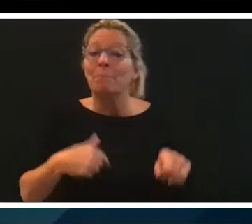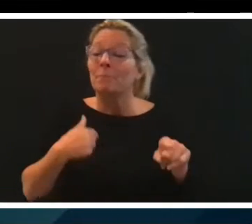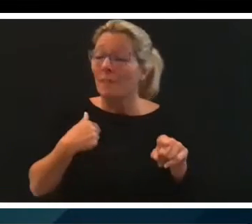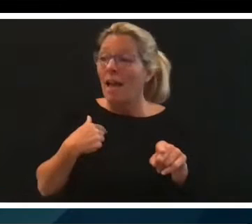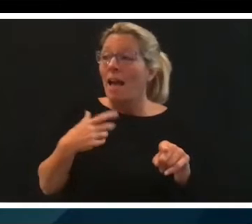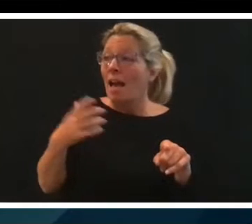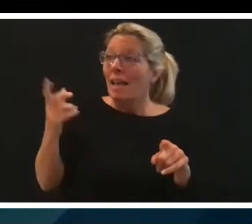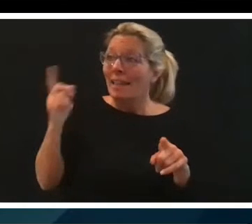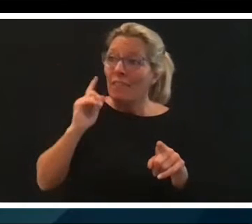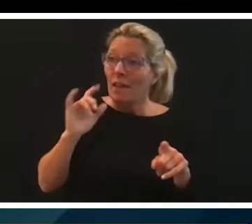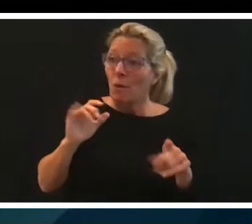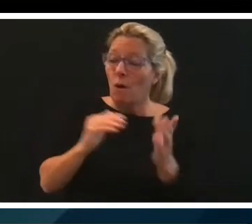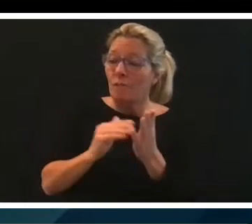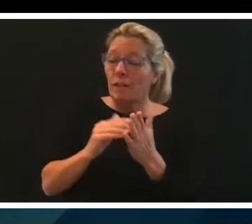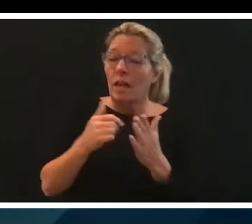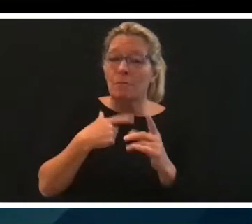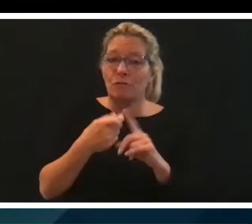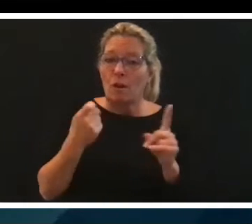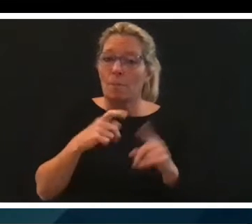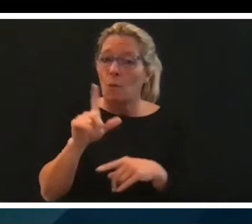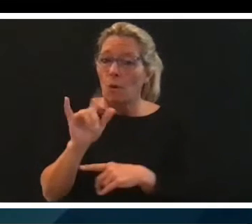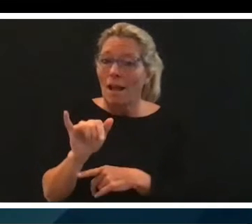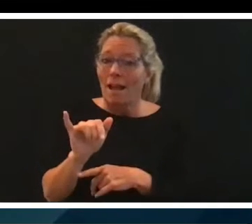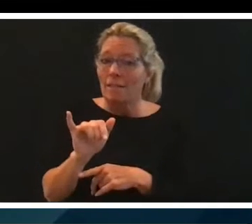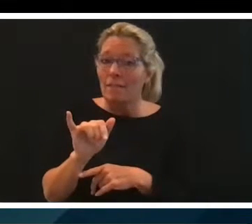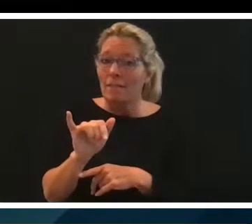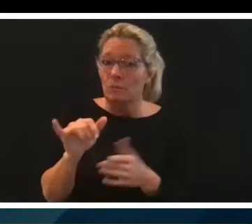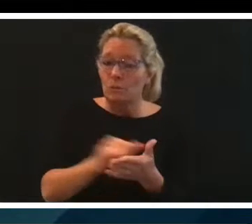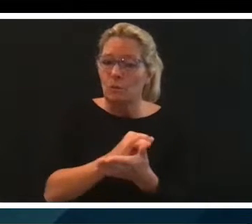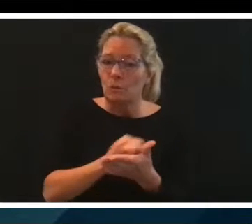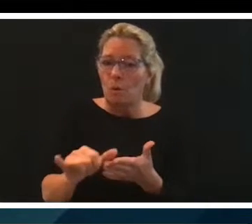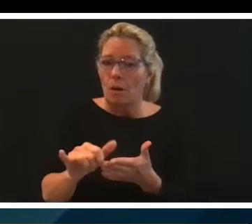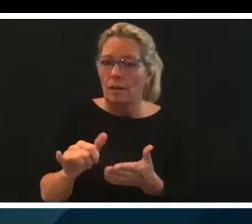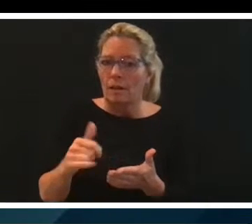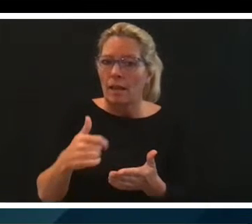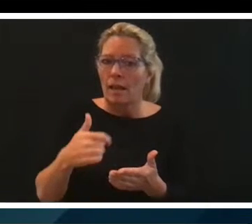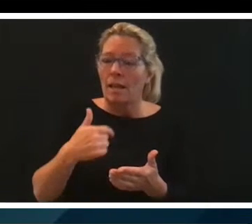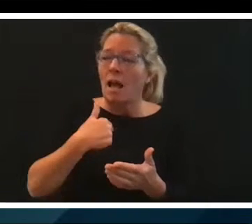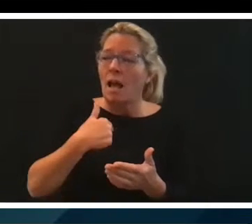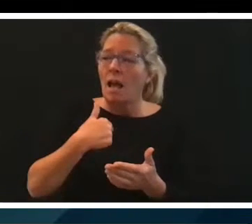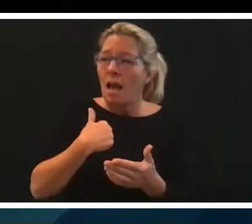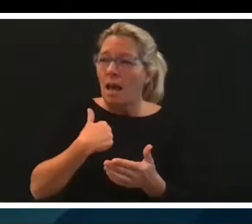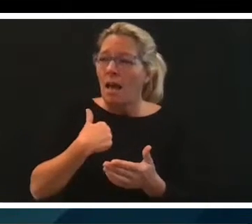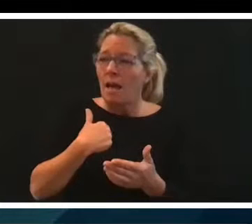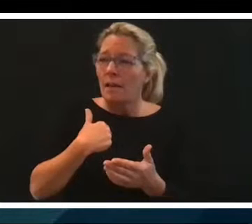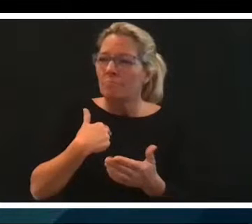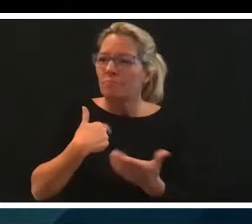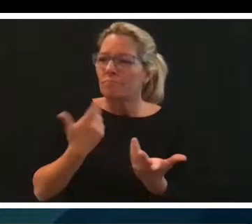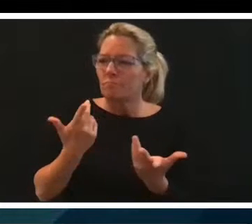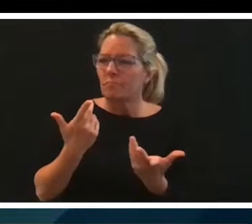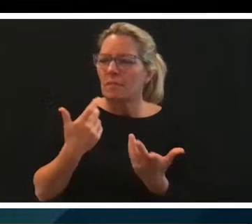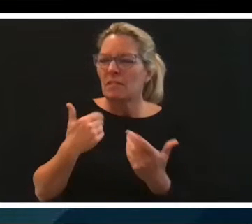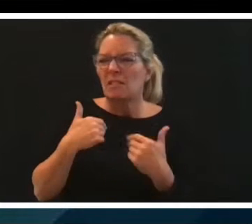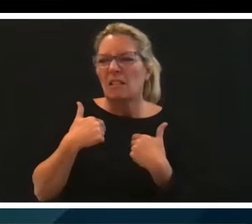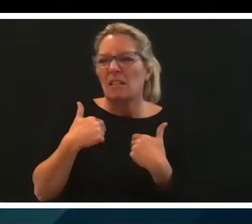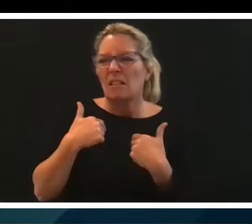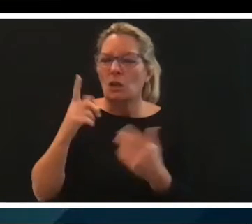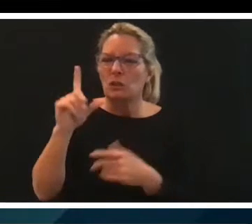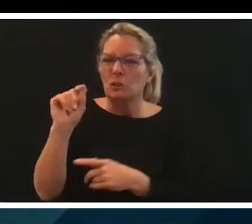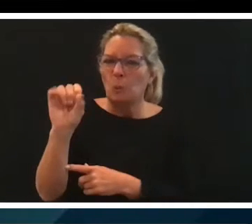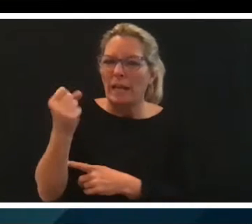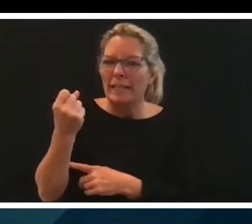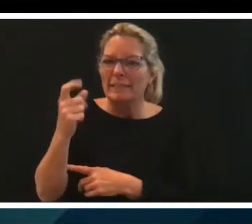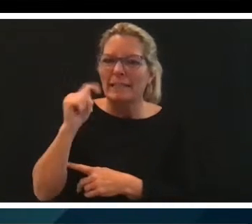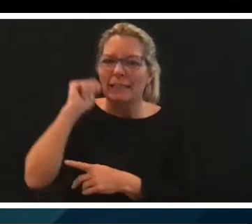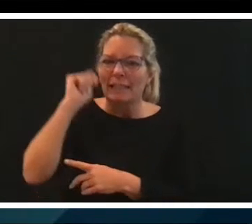and I was for a long time as a teenager and early 20s, I was groomed to be a